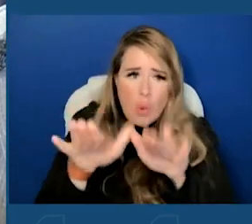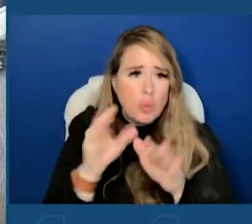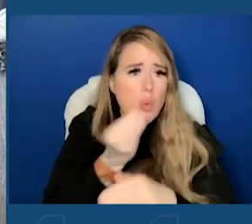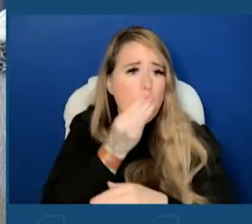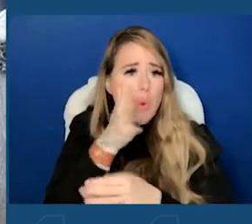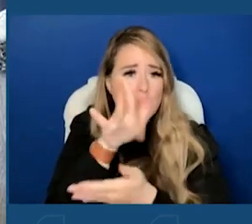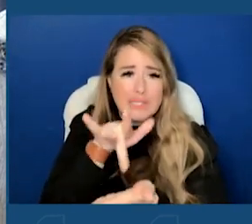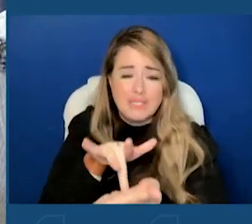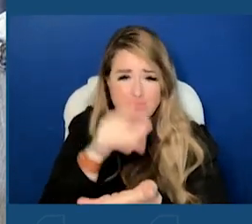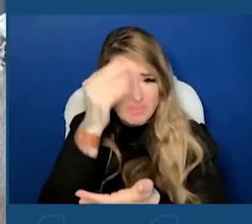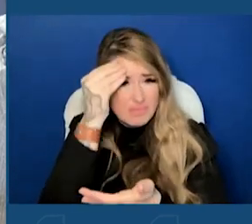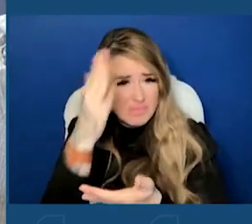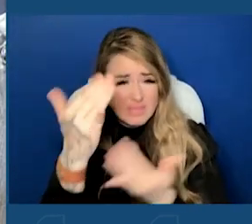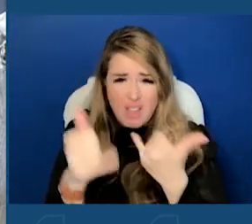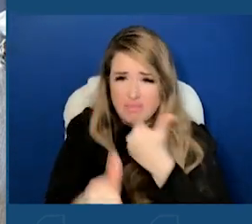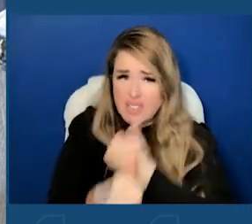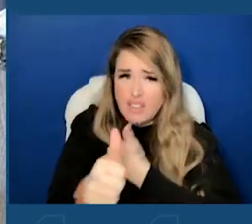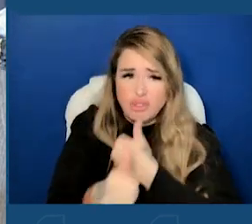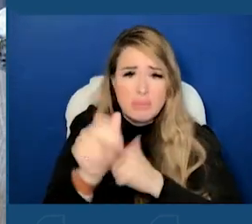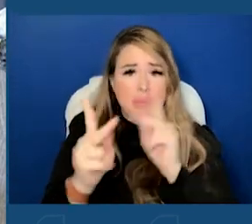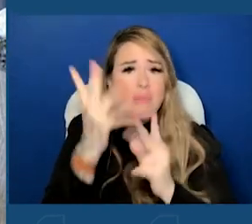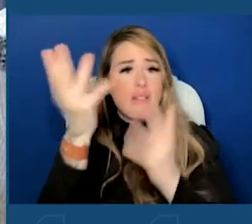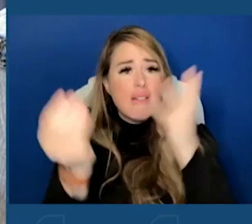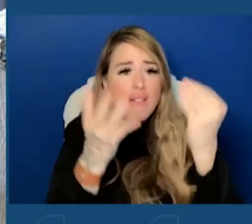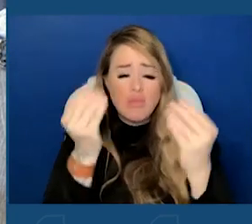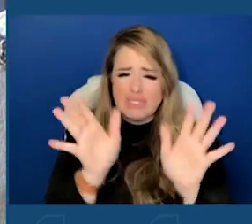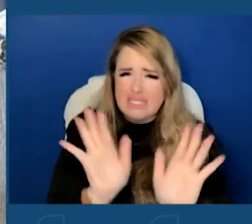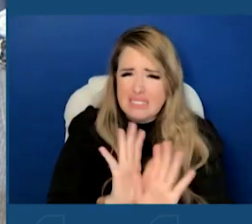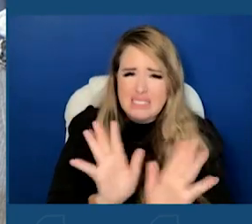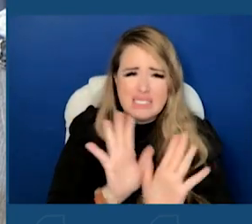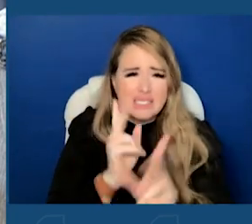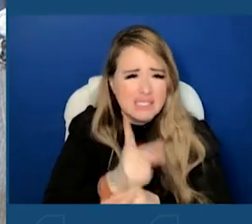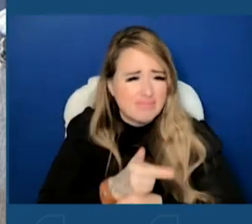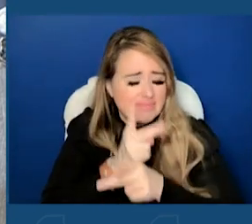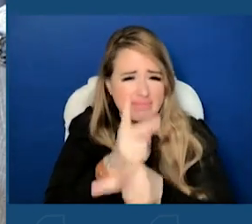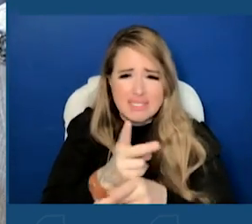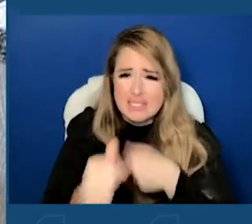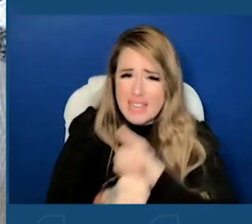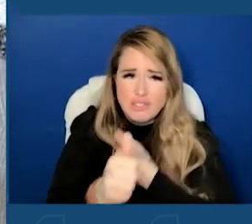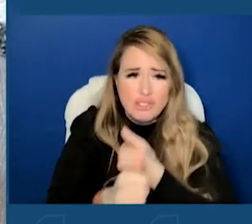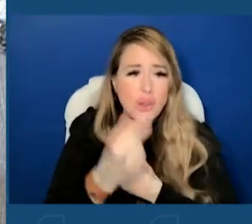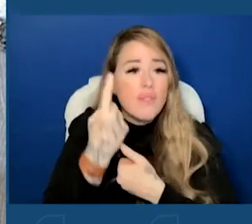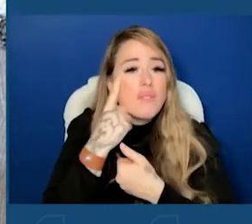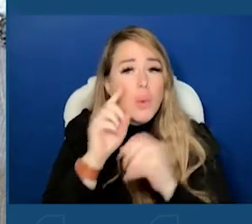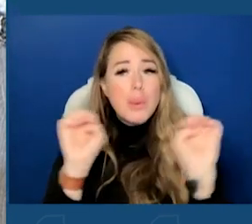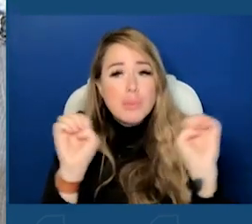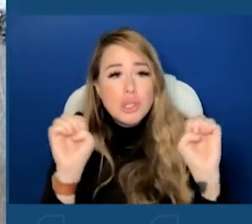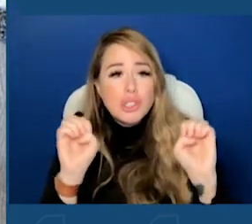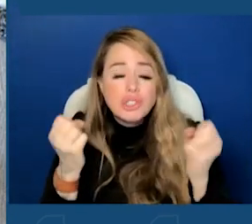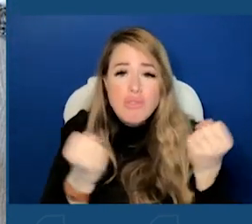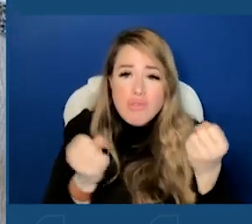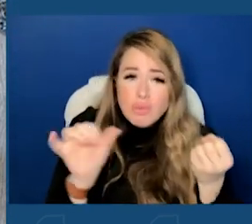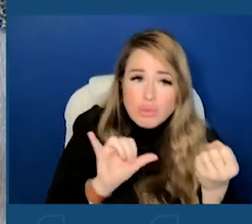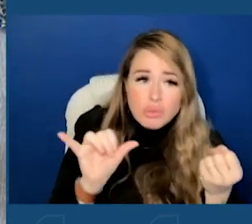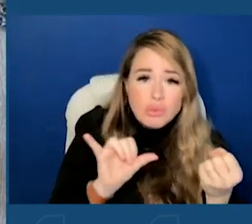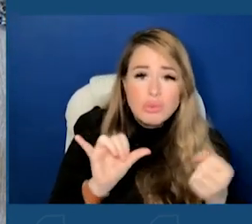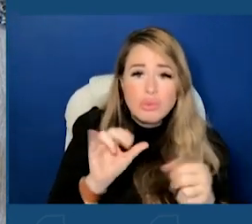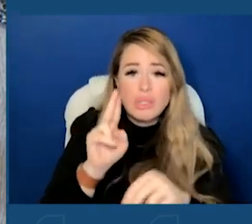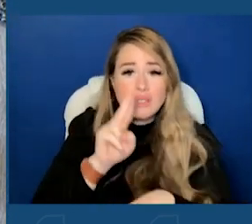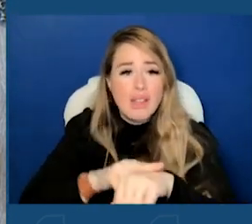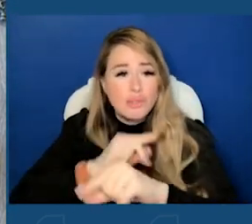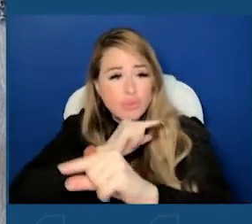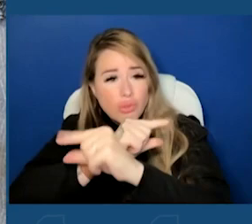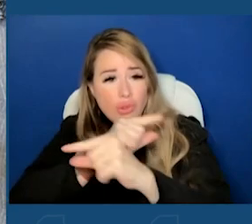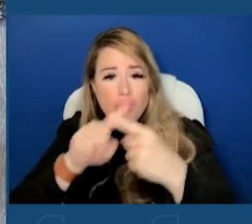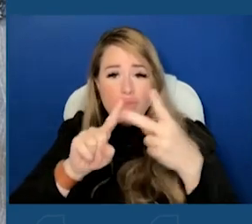dangerous for anyone to be on the roads, and that includes our emergency vehicles. So our National Guard, our first responders, our ambulances, our